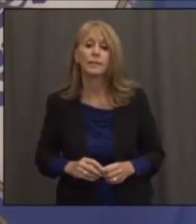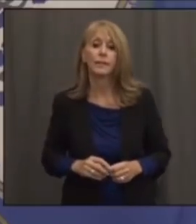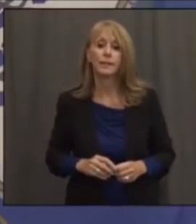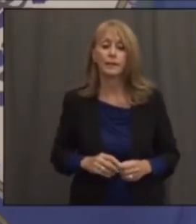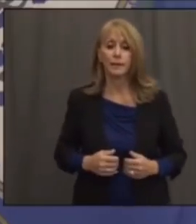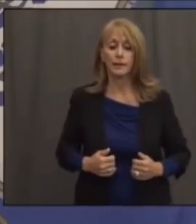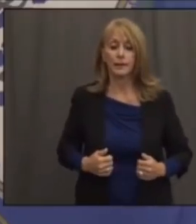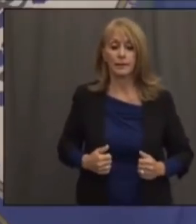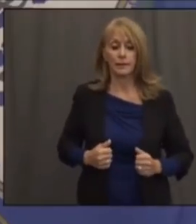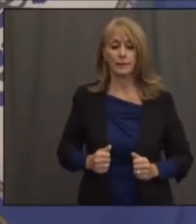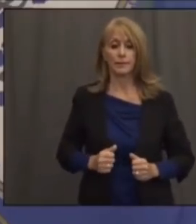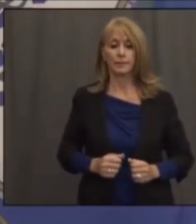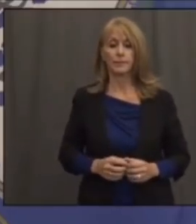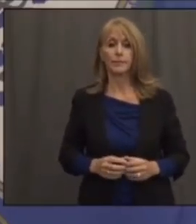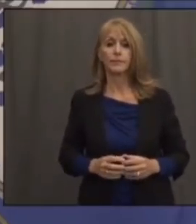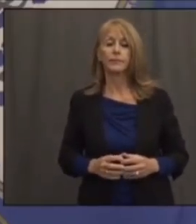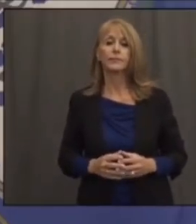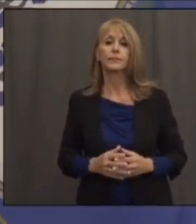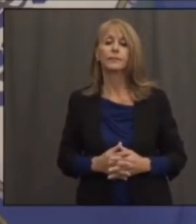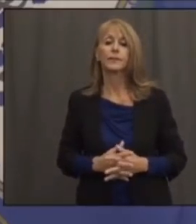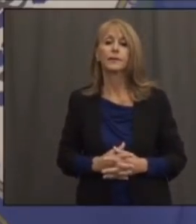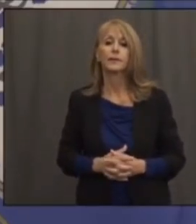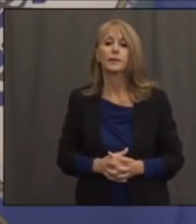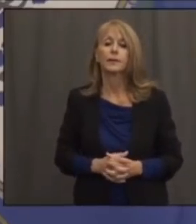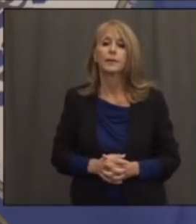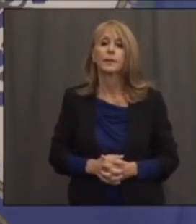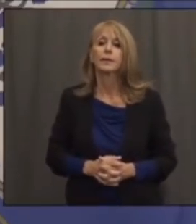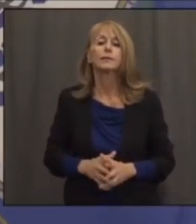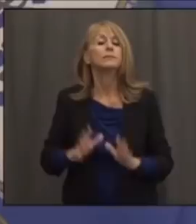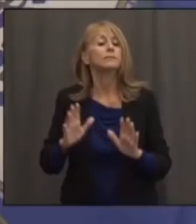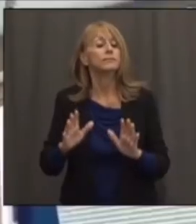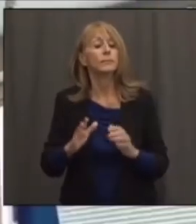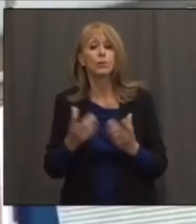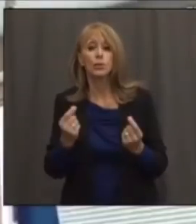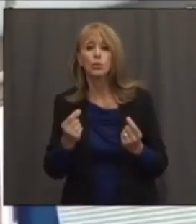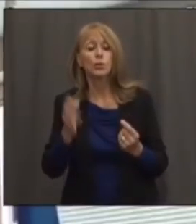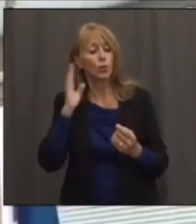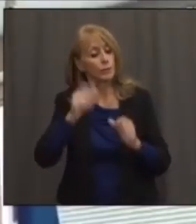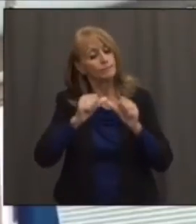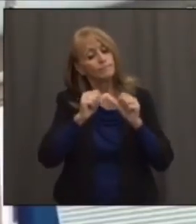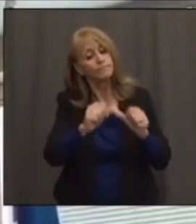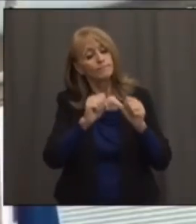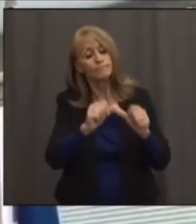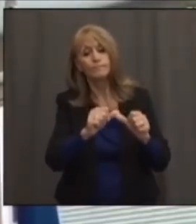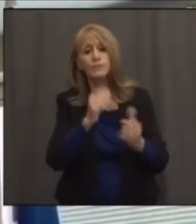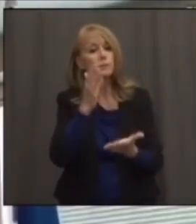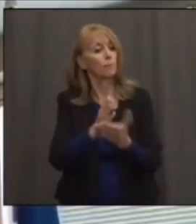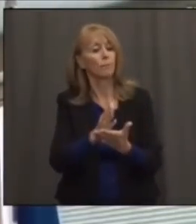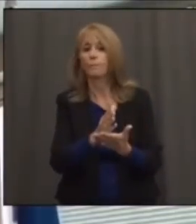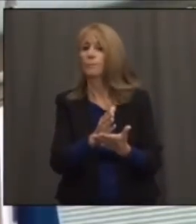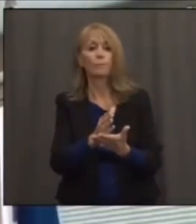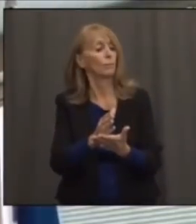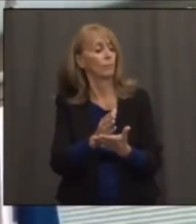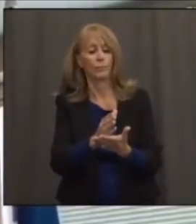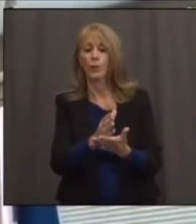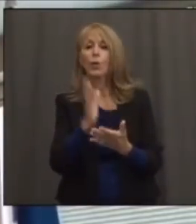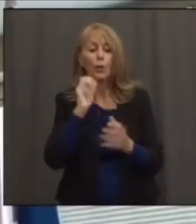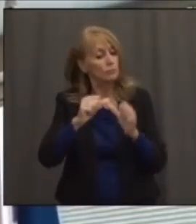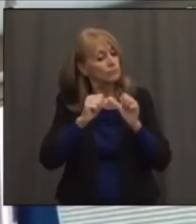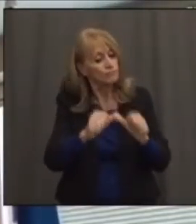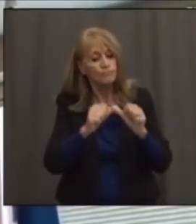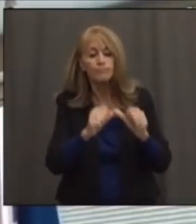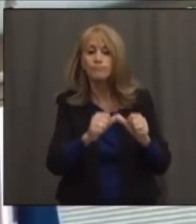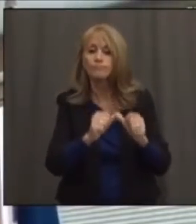I think the answer is that we're going to keep going, and we're not going to let up until